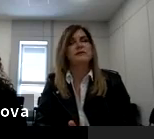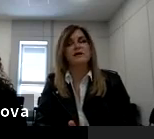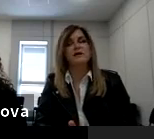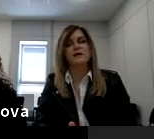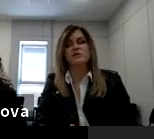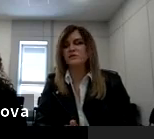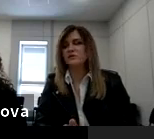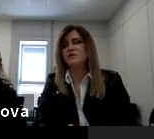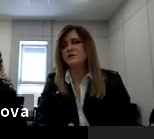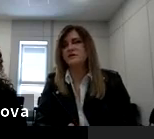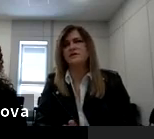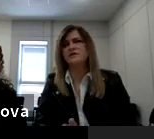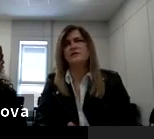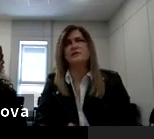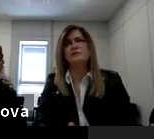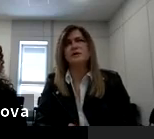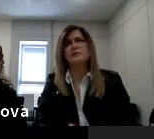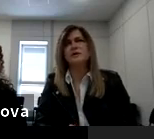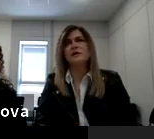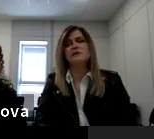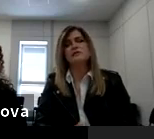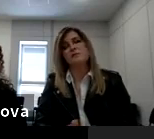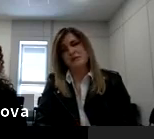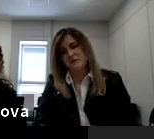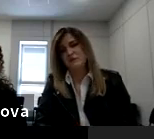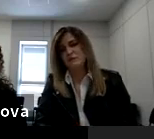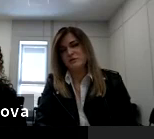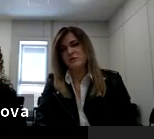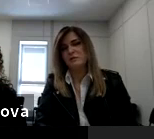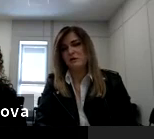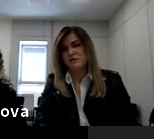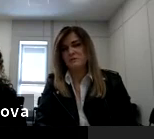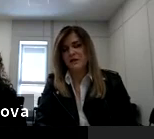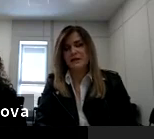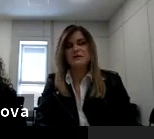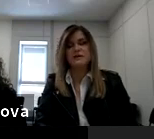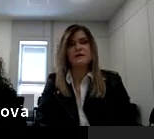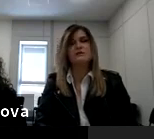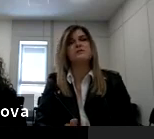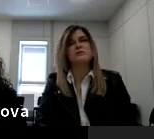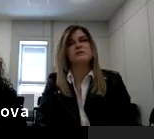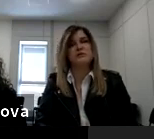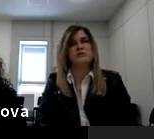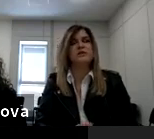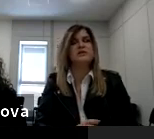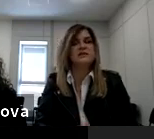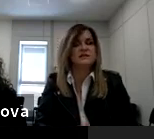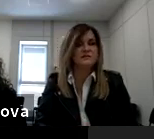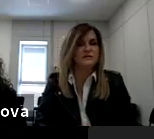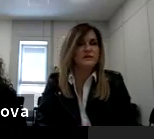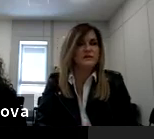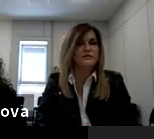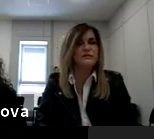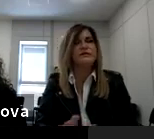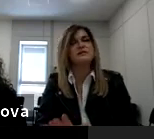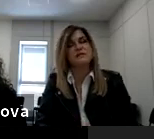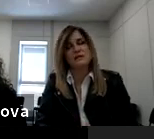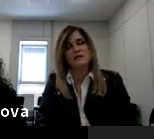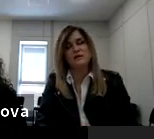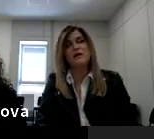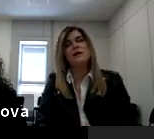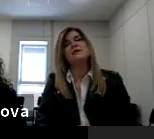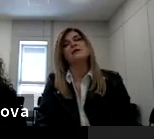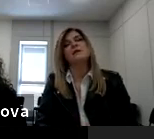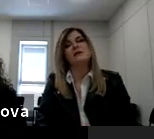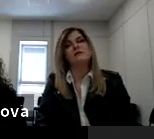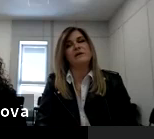I don't remember how much, 30 as far as I remember. So depending, of course, on the power supply and again on the project, on the distance between the luminaires,